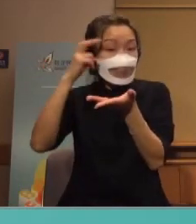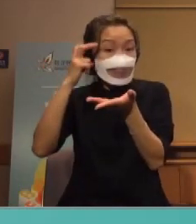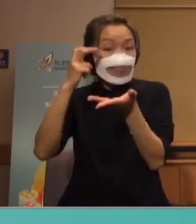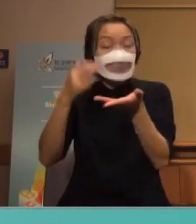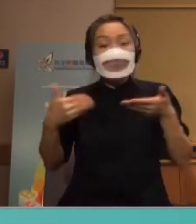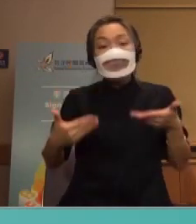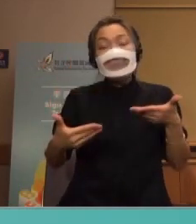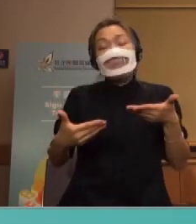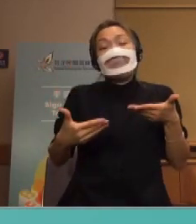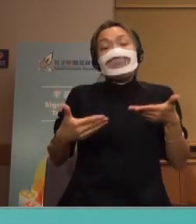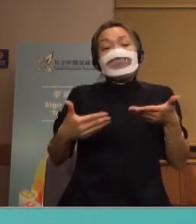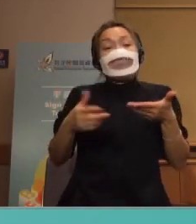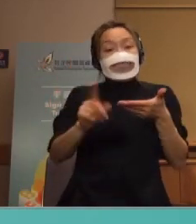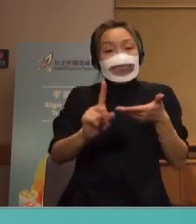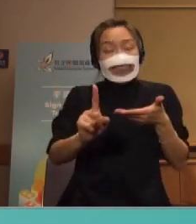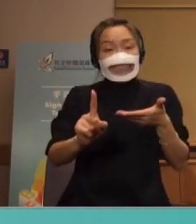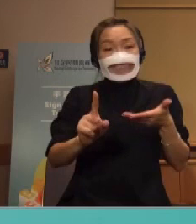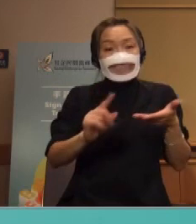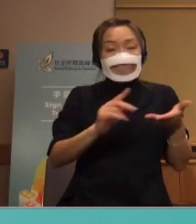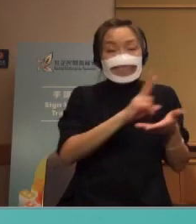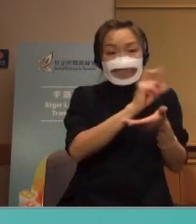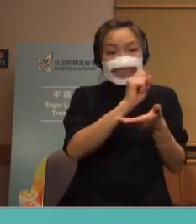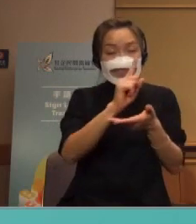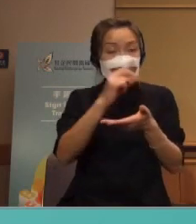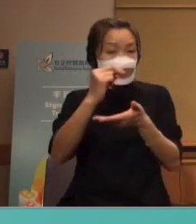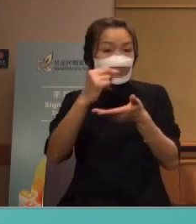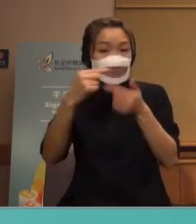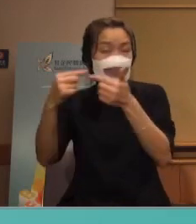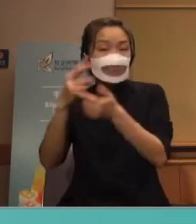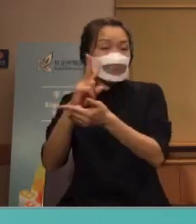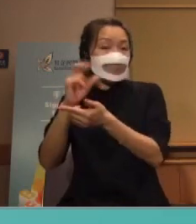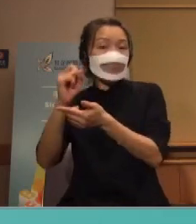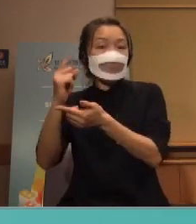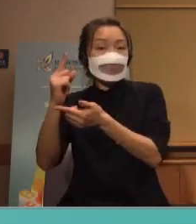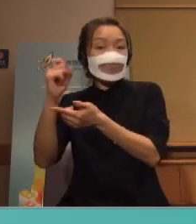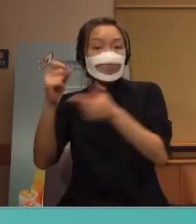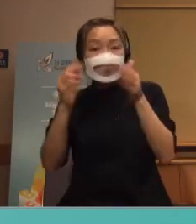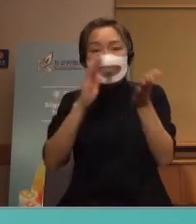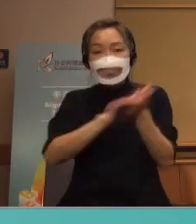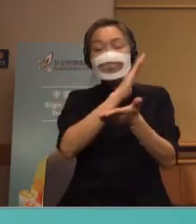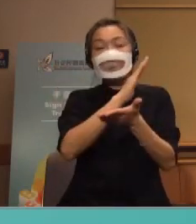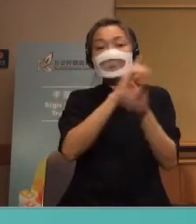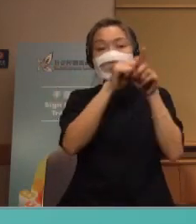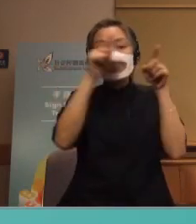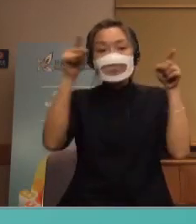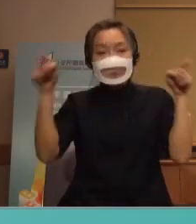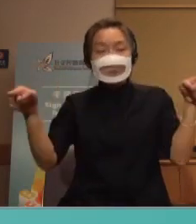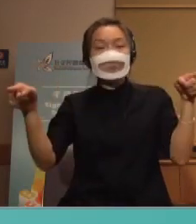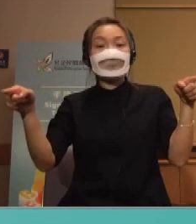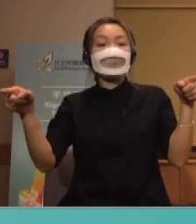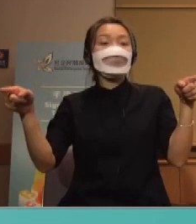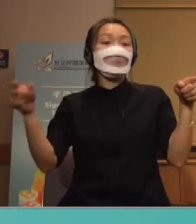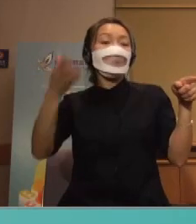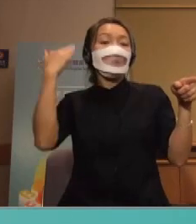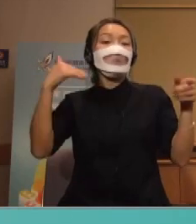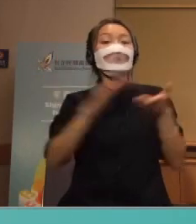to 2019, there were a few people who actually took their crypto earnings and started, investing philanthropically in different stuff. And that